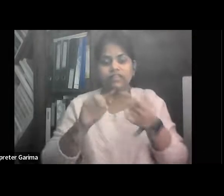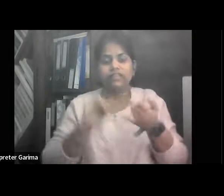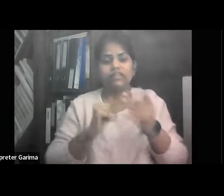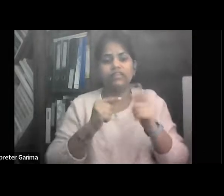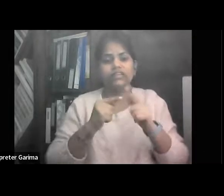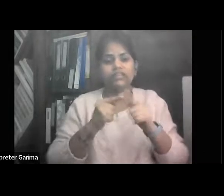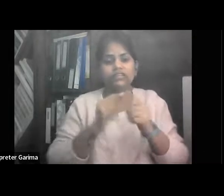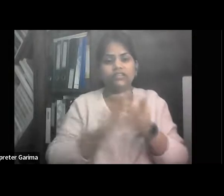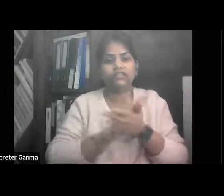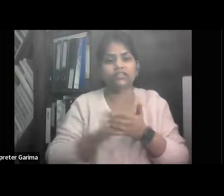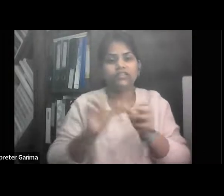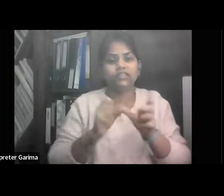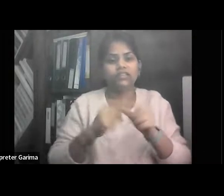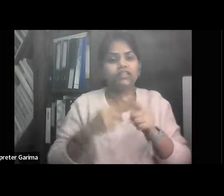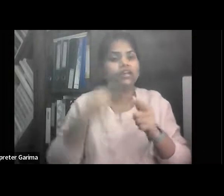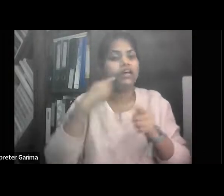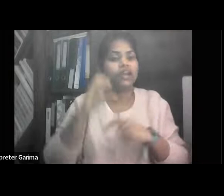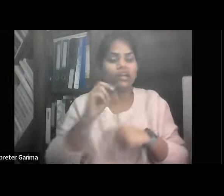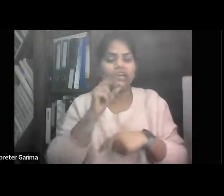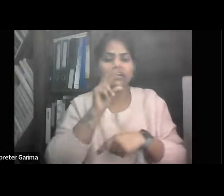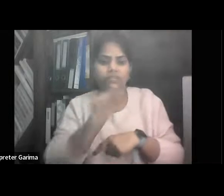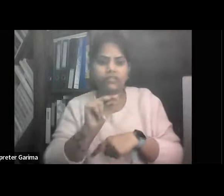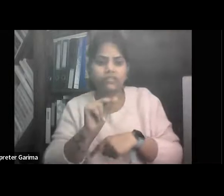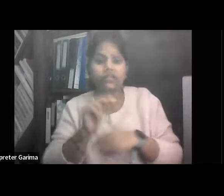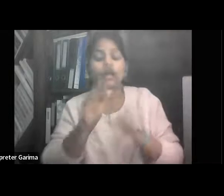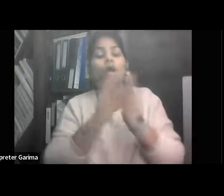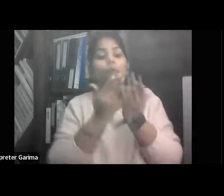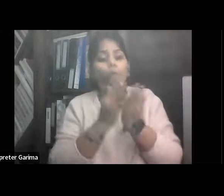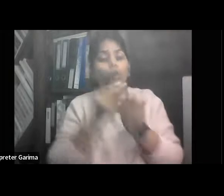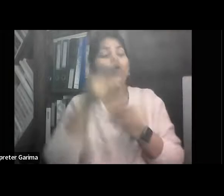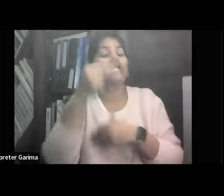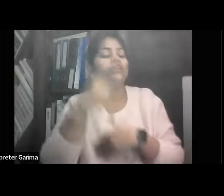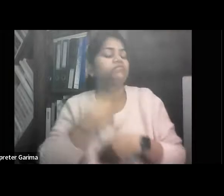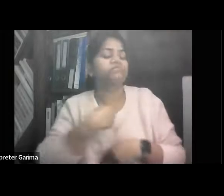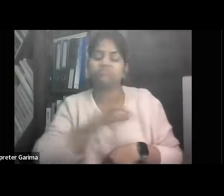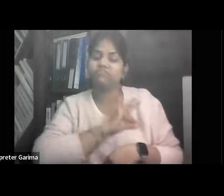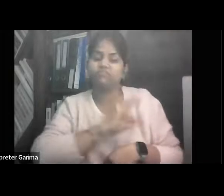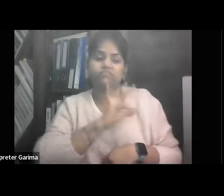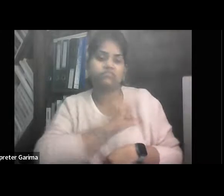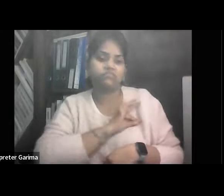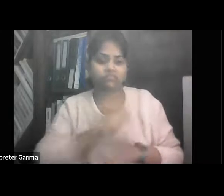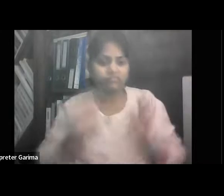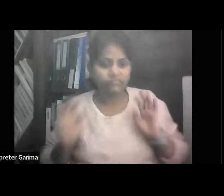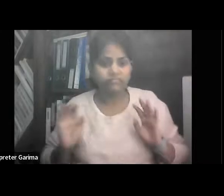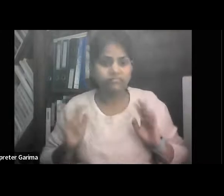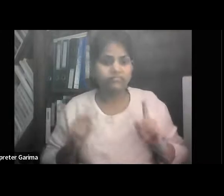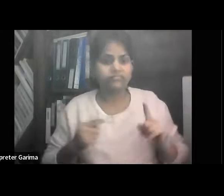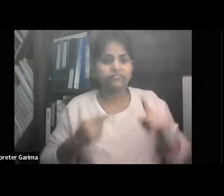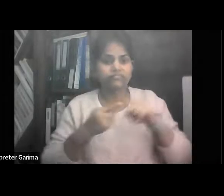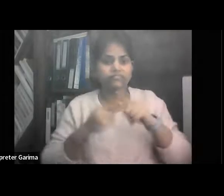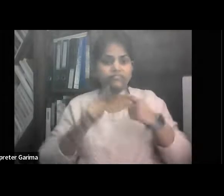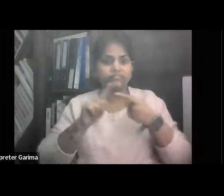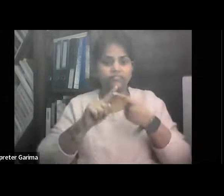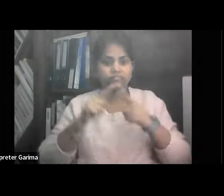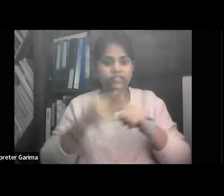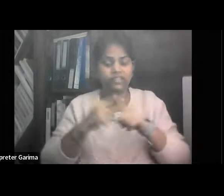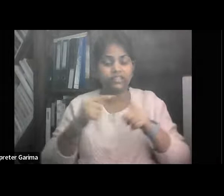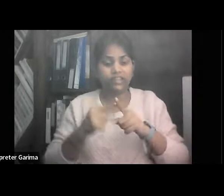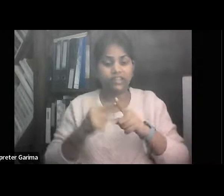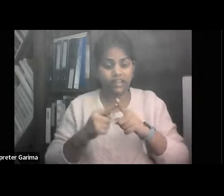love the name of the book particularly, where Arthur Quayson talks about the texts dealing with